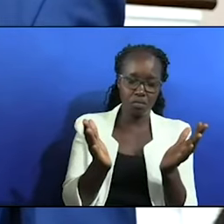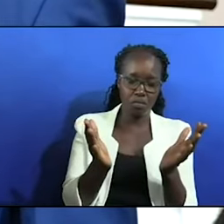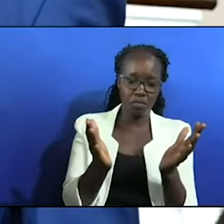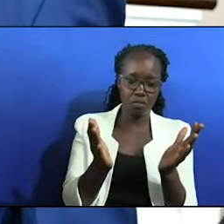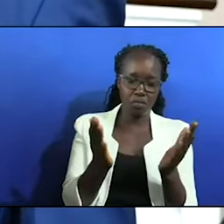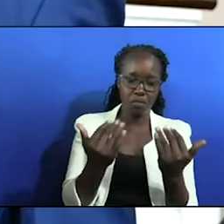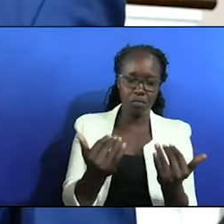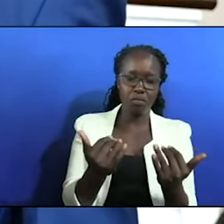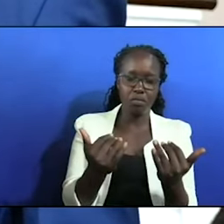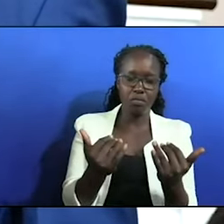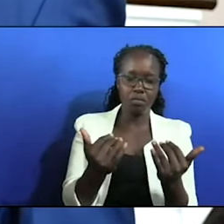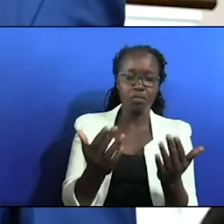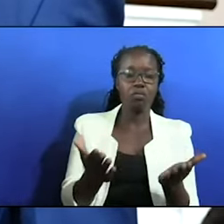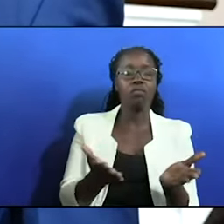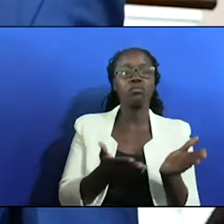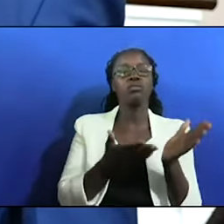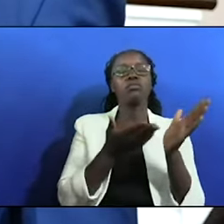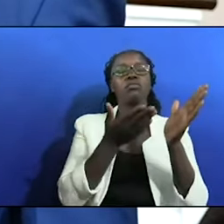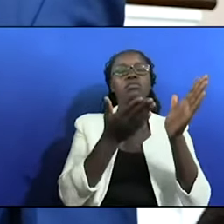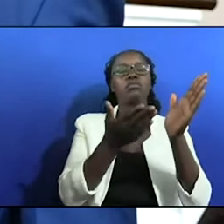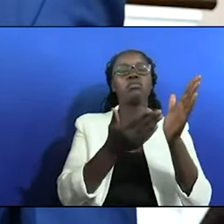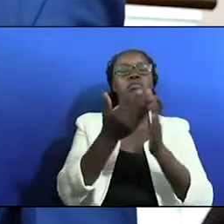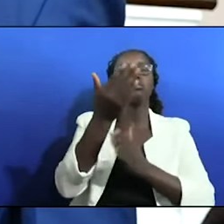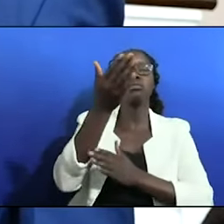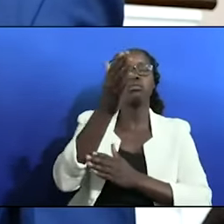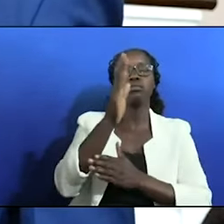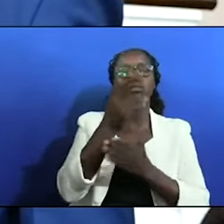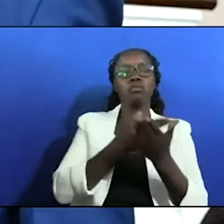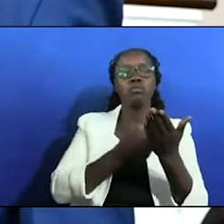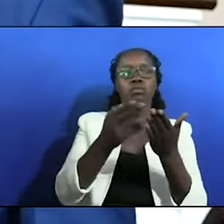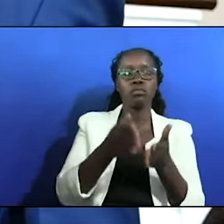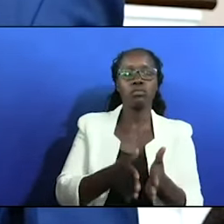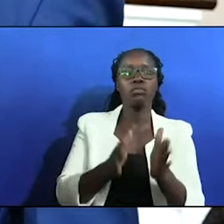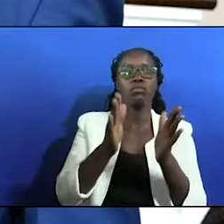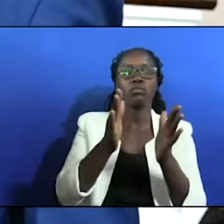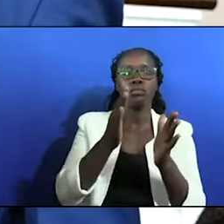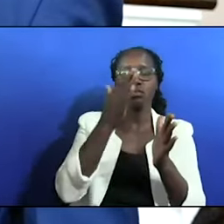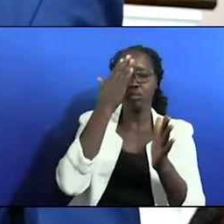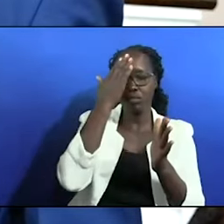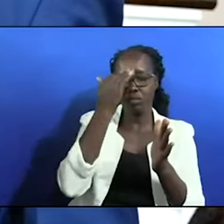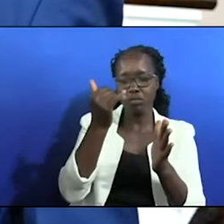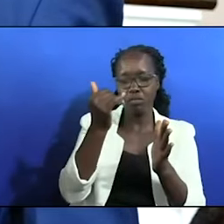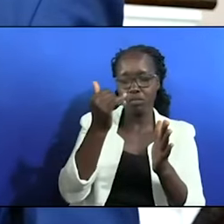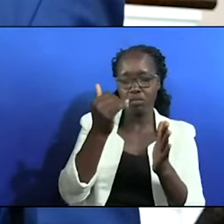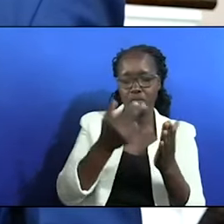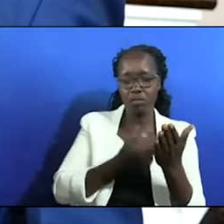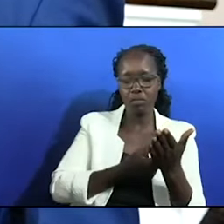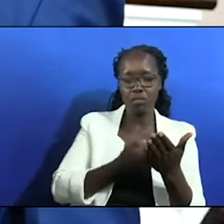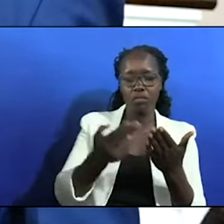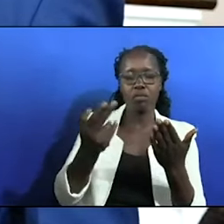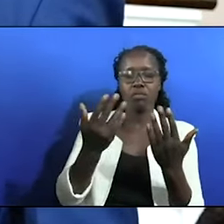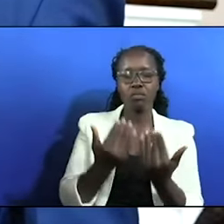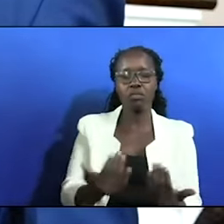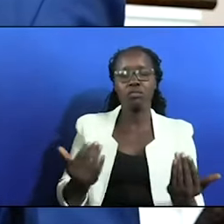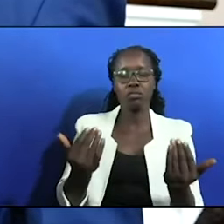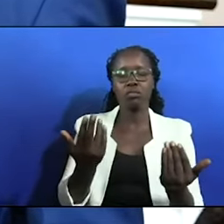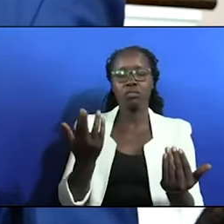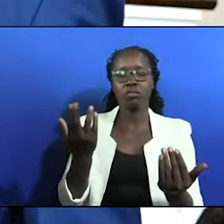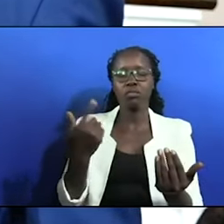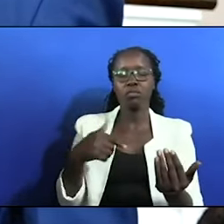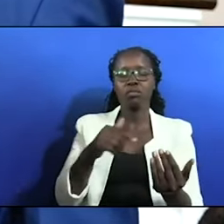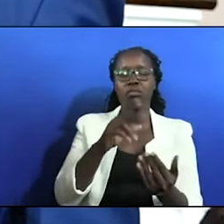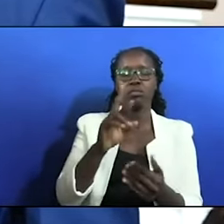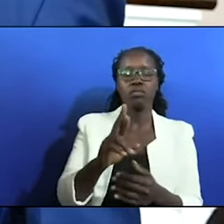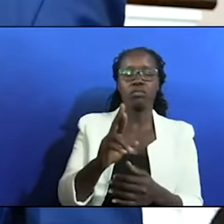We are now presenting them before you in a holy way because we are your holy children whom you